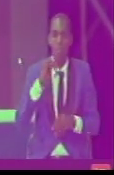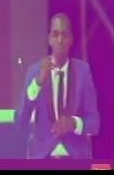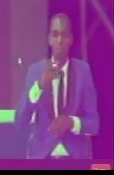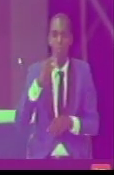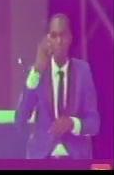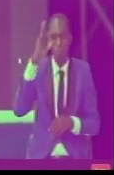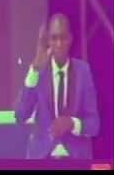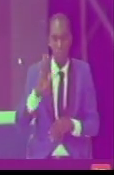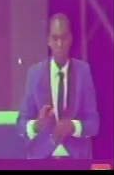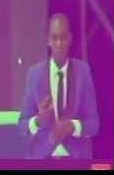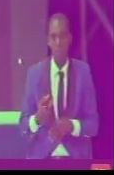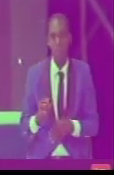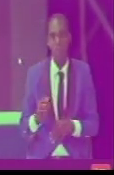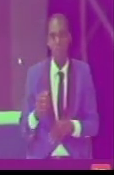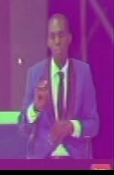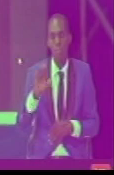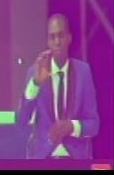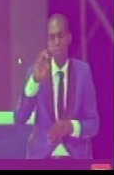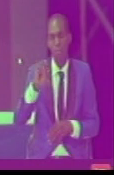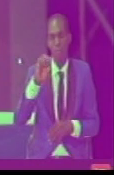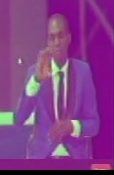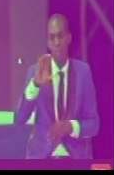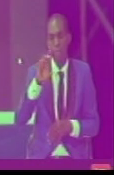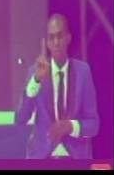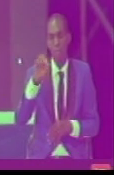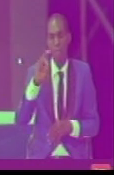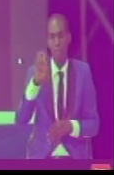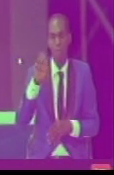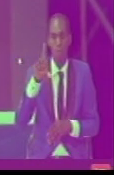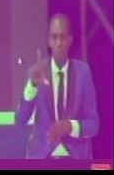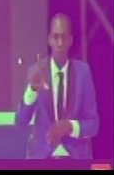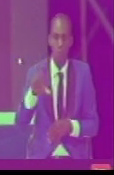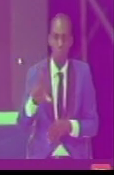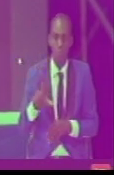Pastor William Mark Dowell.